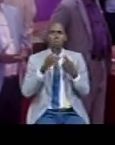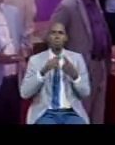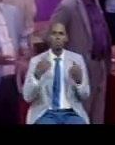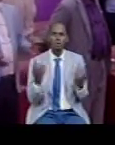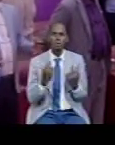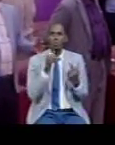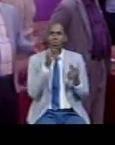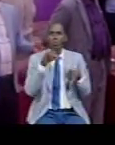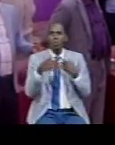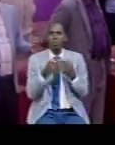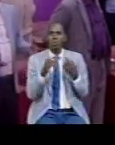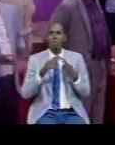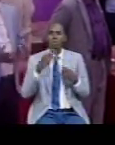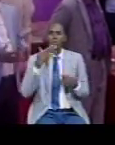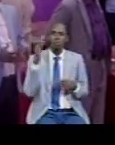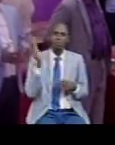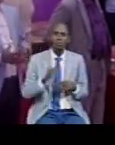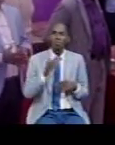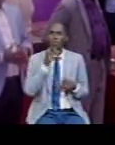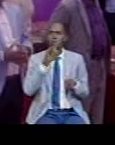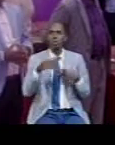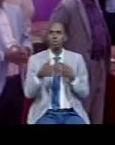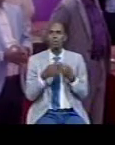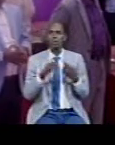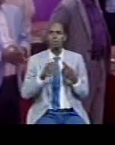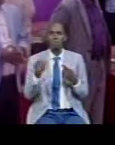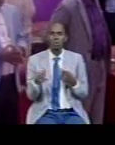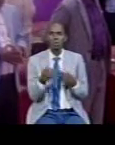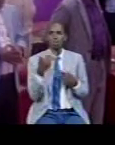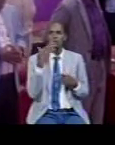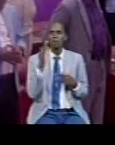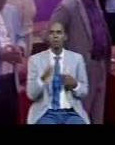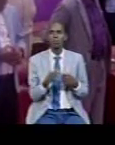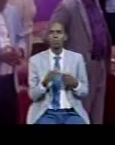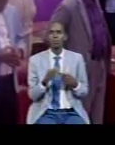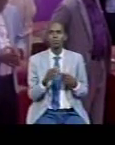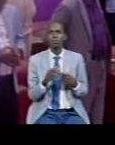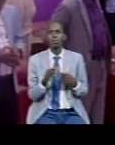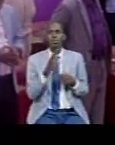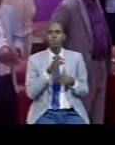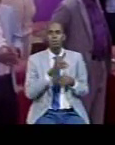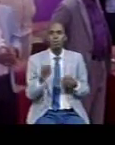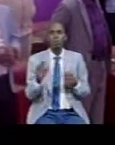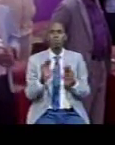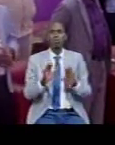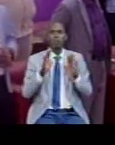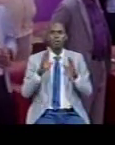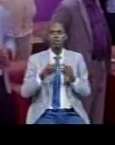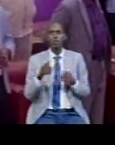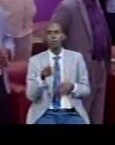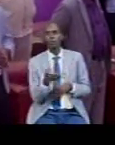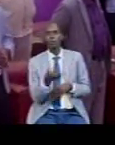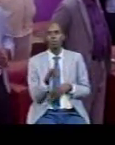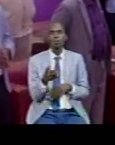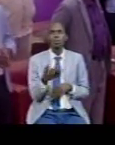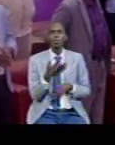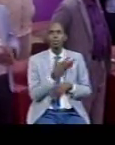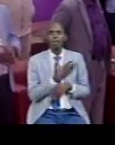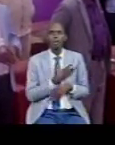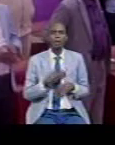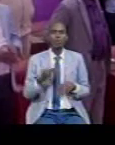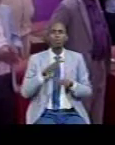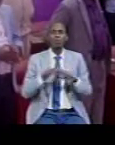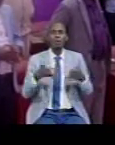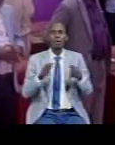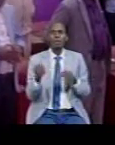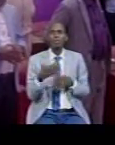will not go back to any societal evil. No compromise, no fear. No, don't allow anything to make you